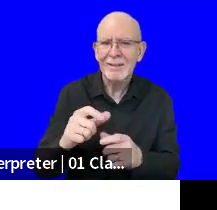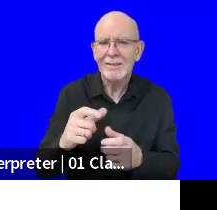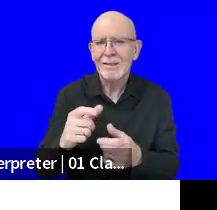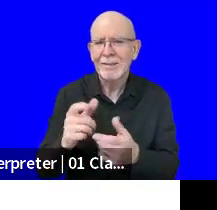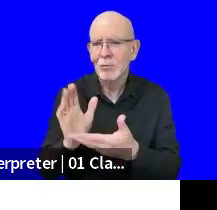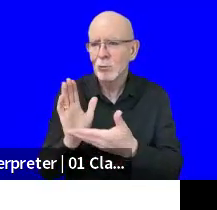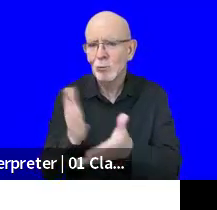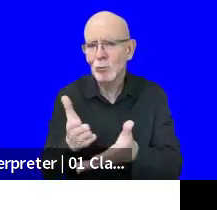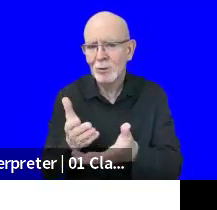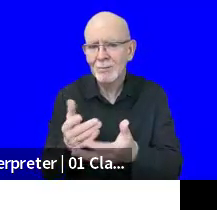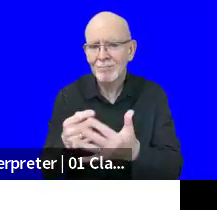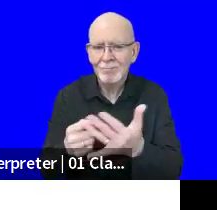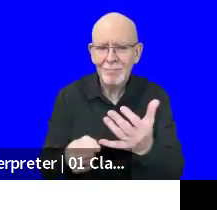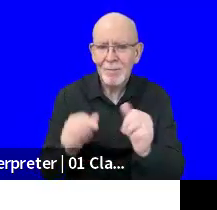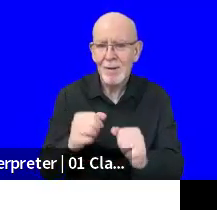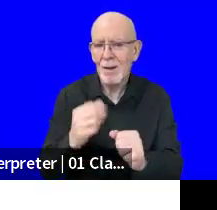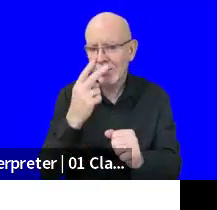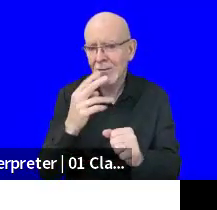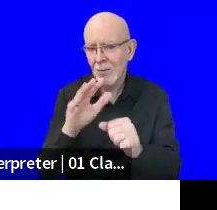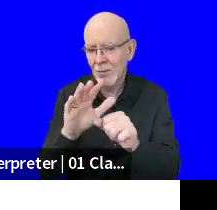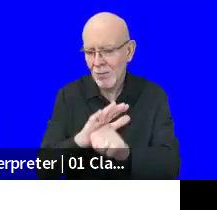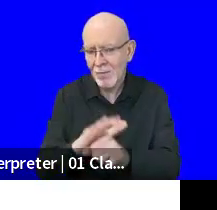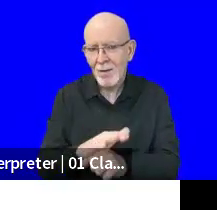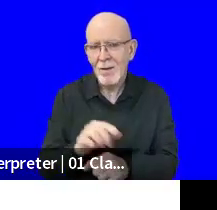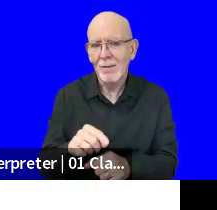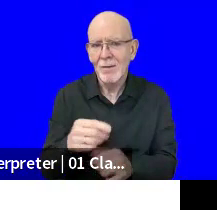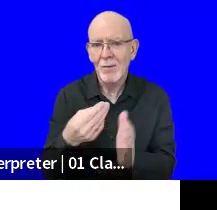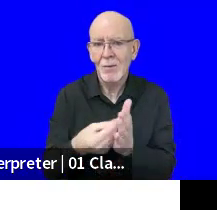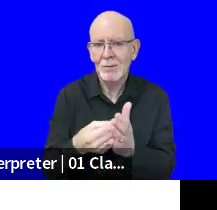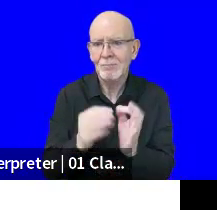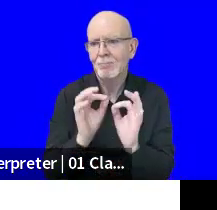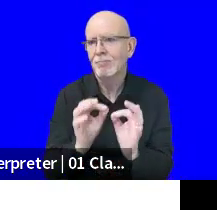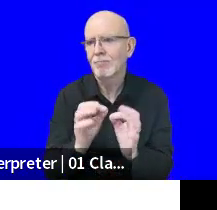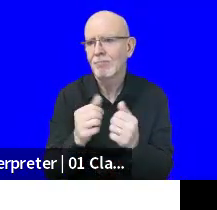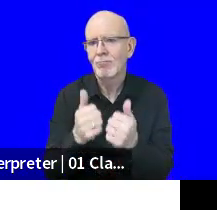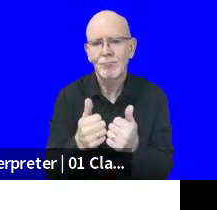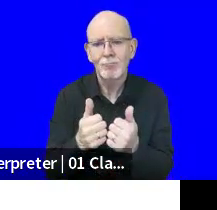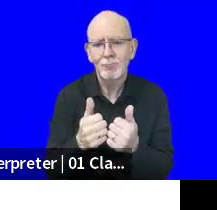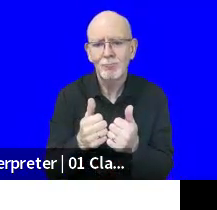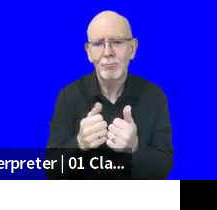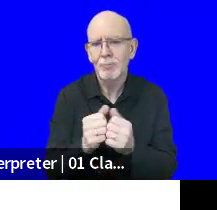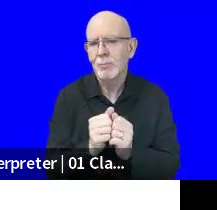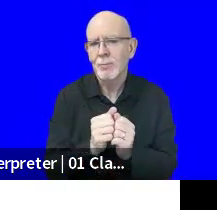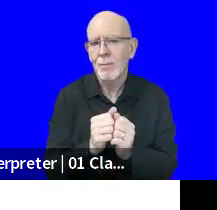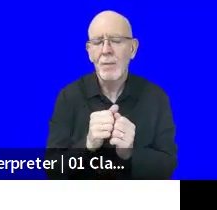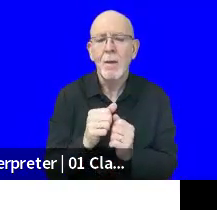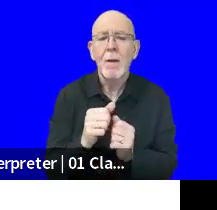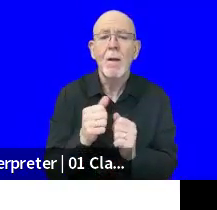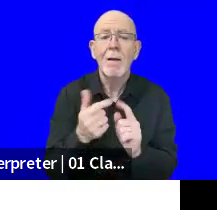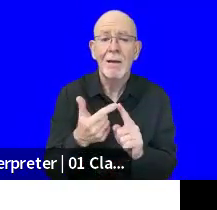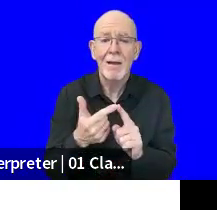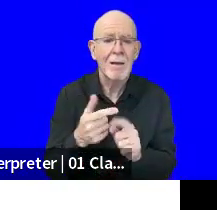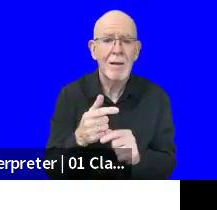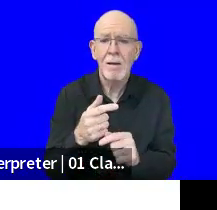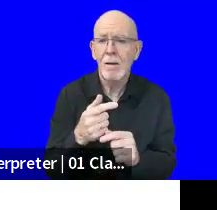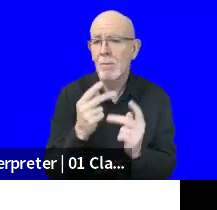these studies is that they provide evidence for informed dialogue between stakeholders. And as I'll talk about in a second, we really